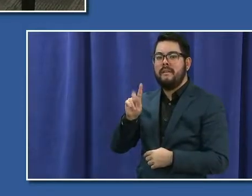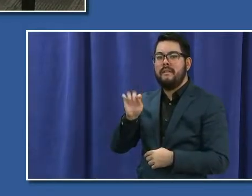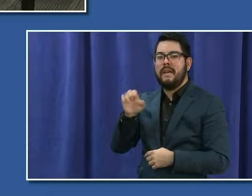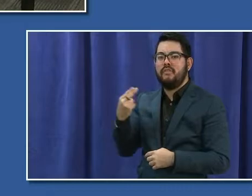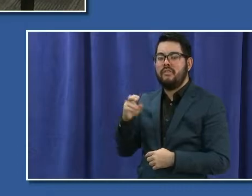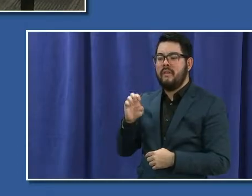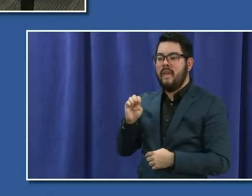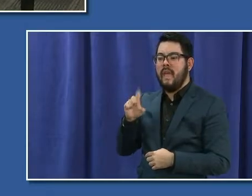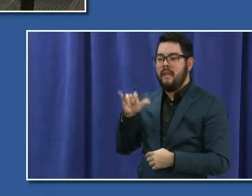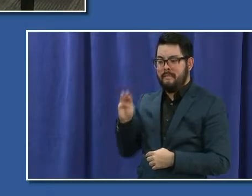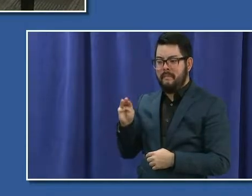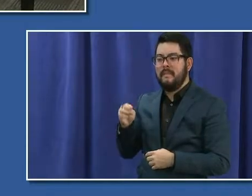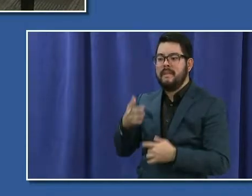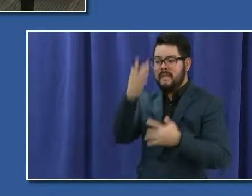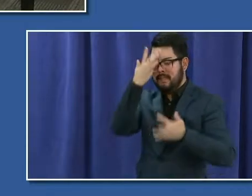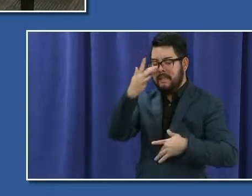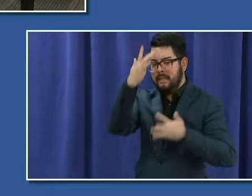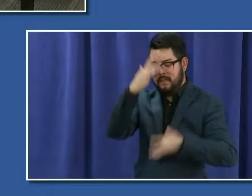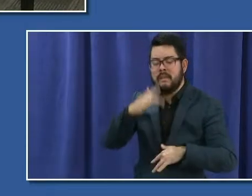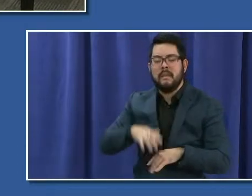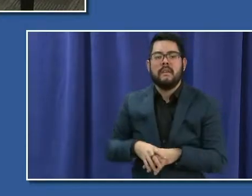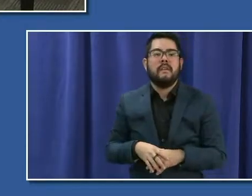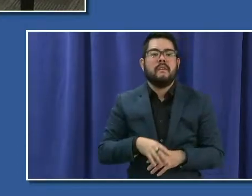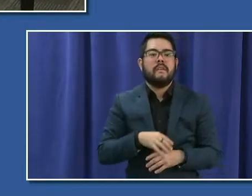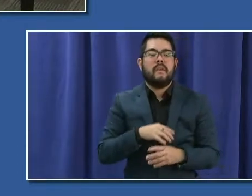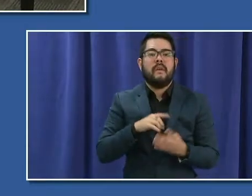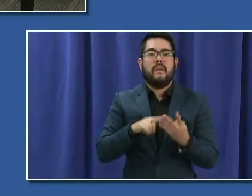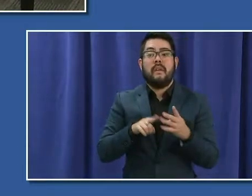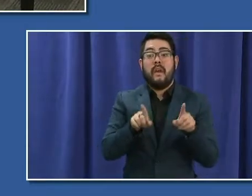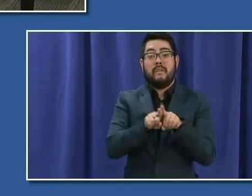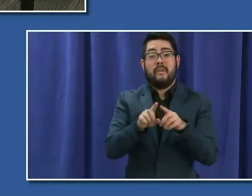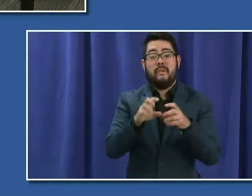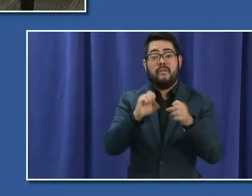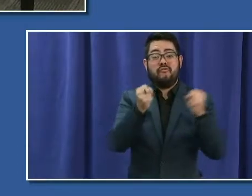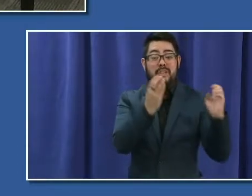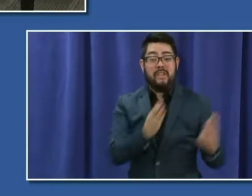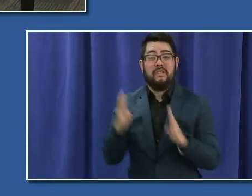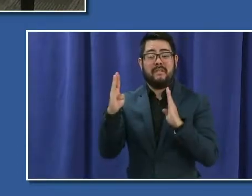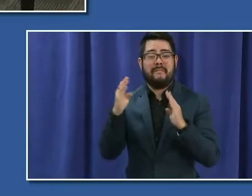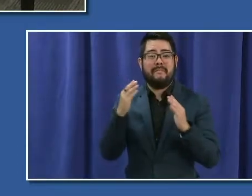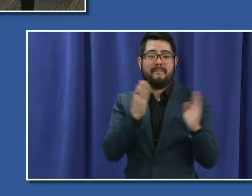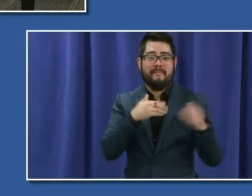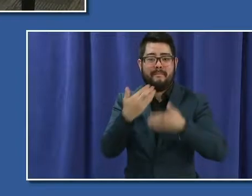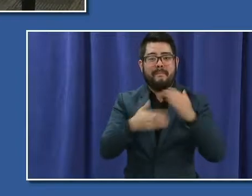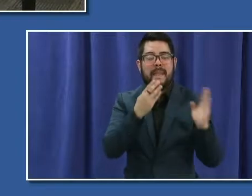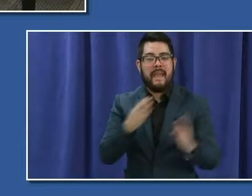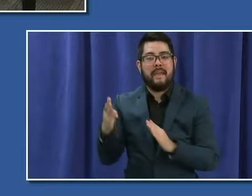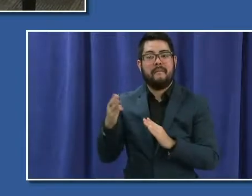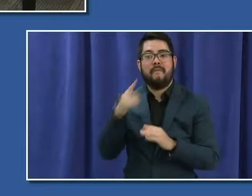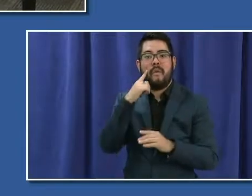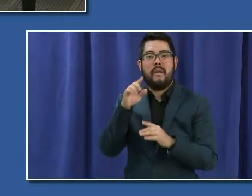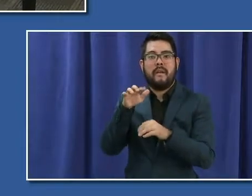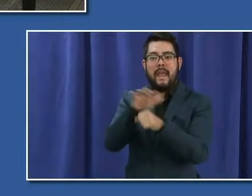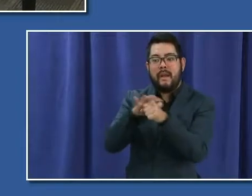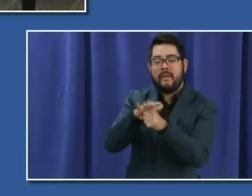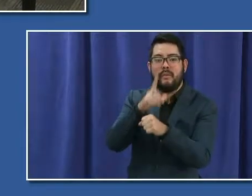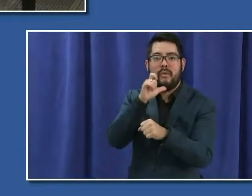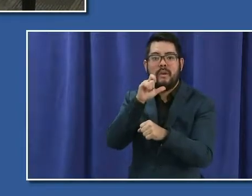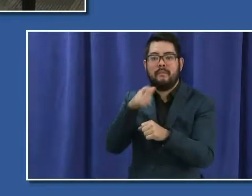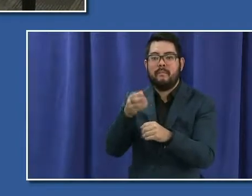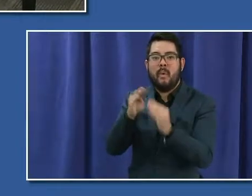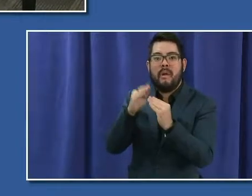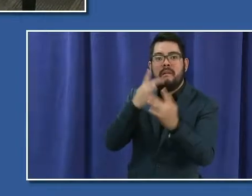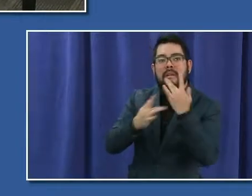do take a look at that, and we also have a strategic plan to go out into areas that may need more coverage than they've